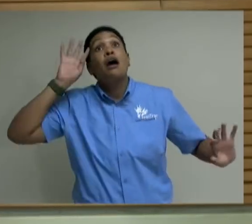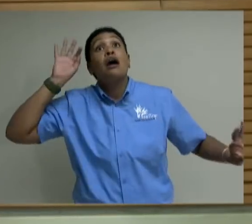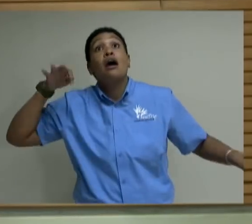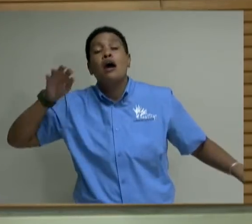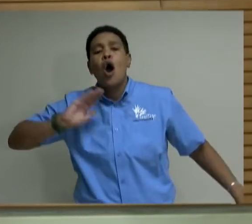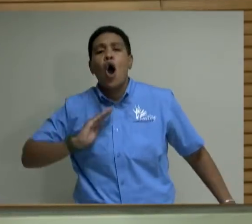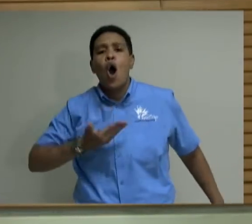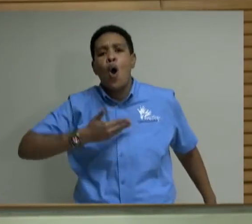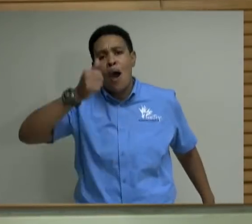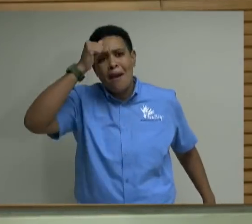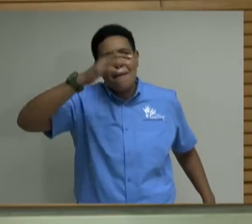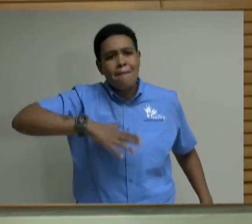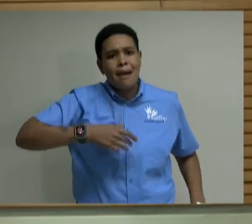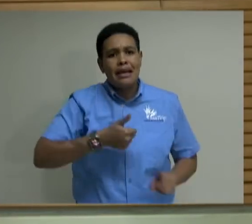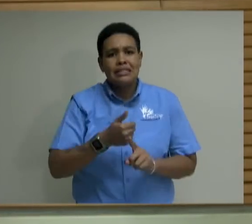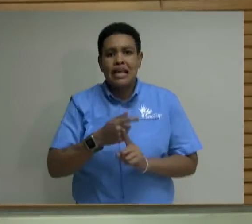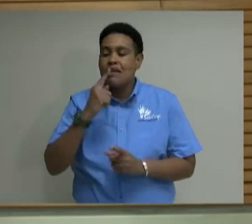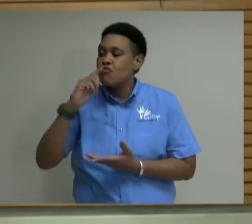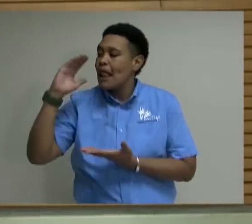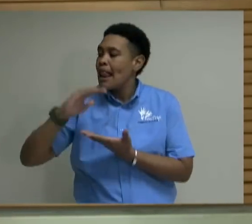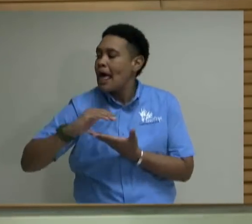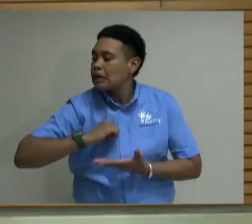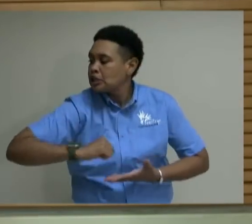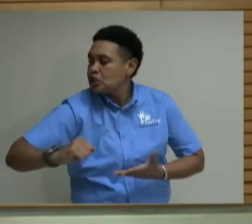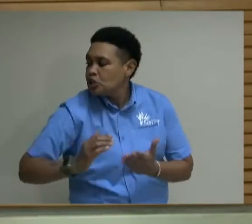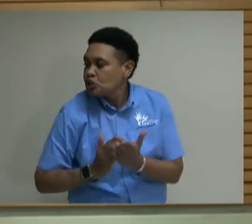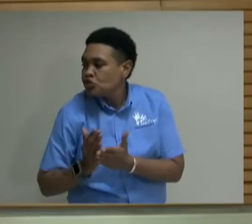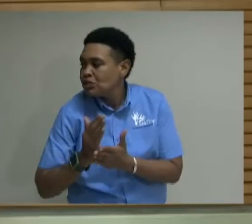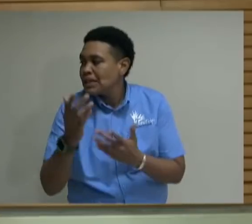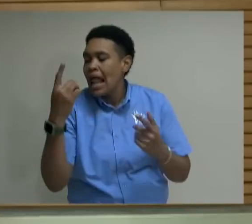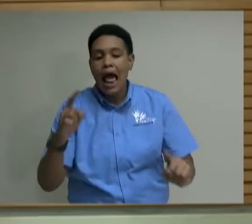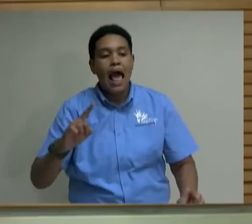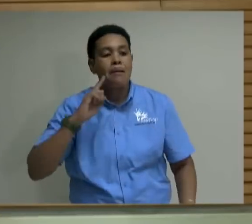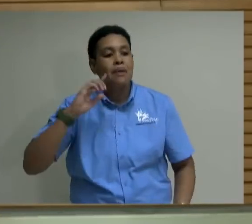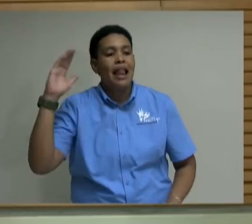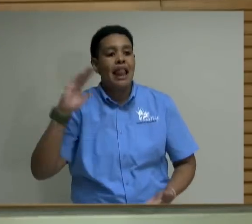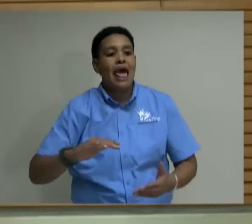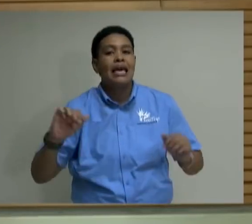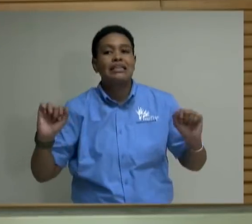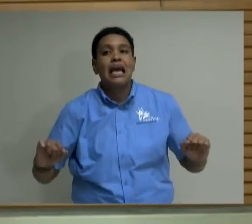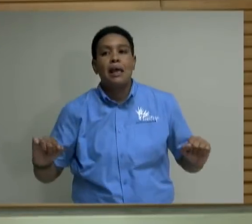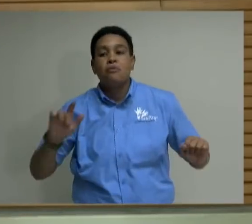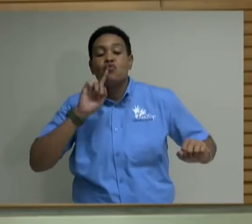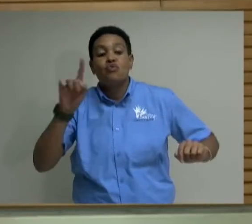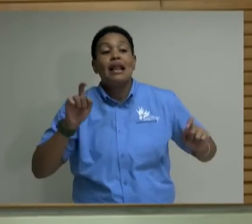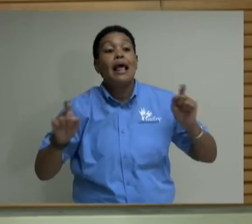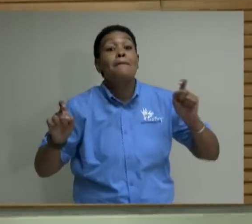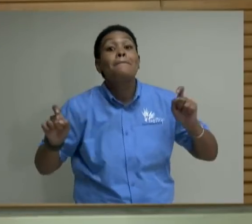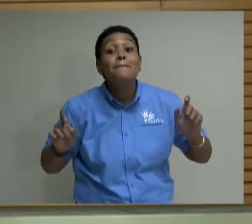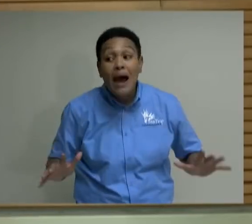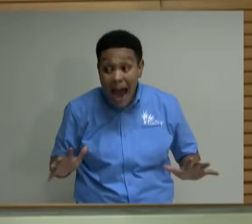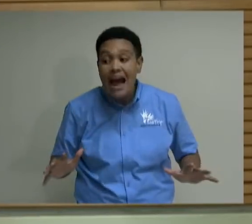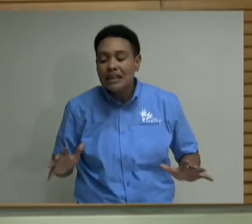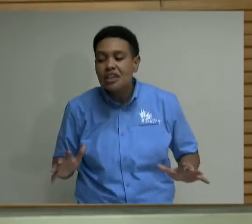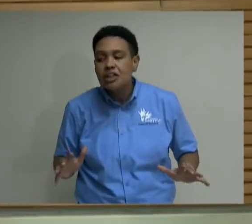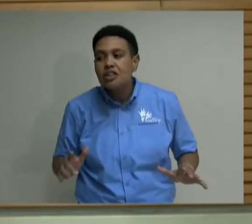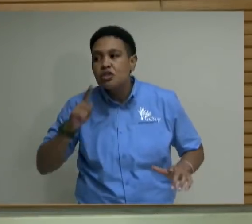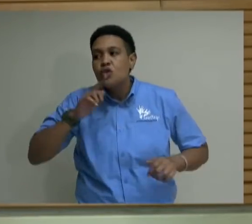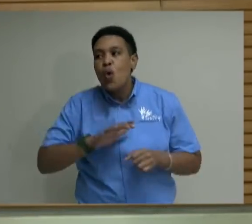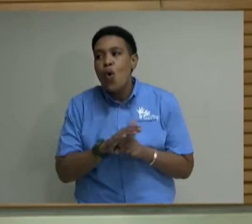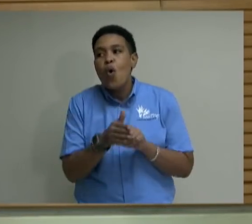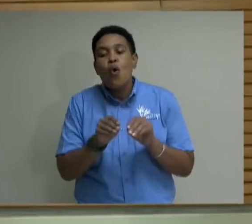men are less resilient, in other words, are less able to manage the